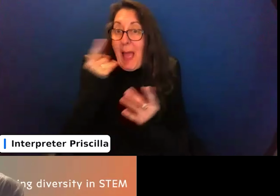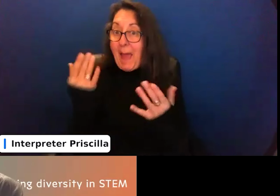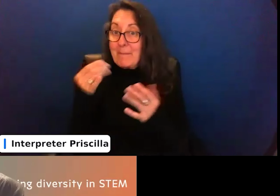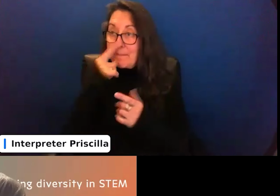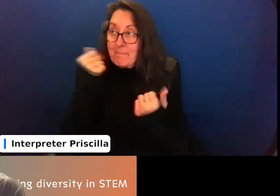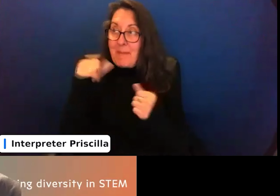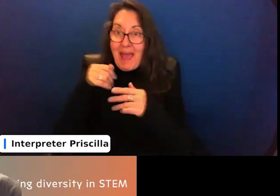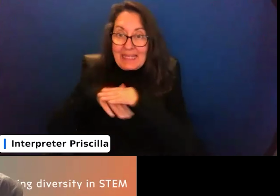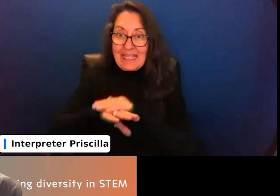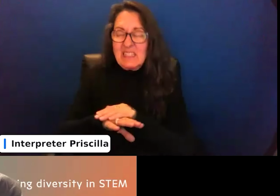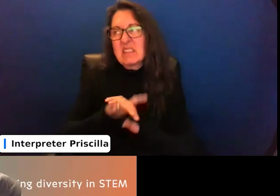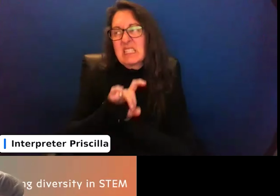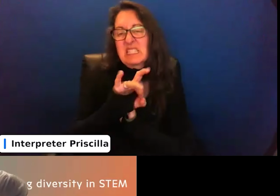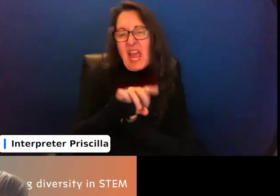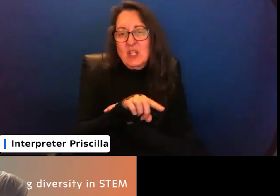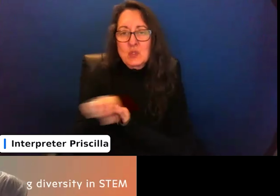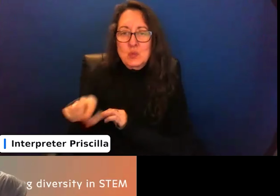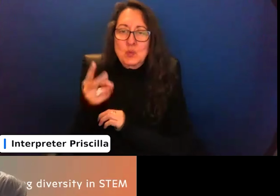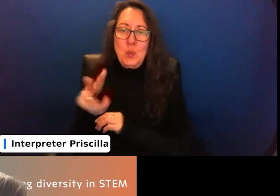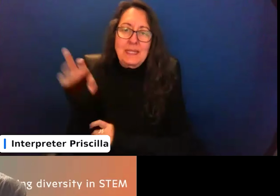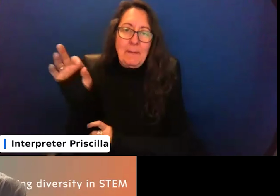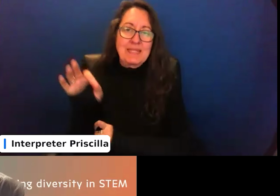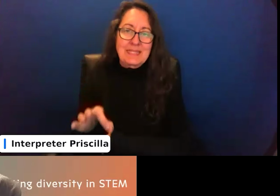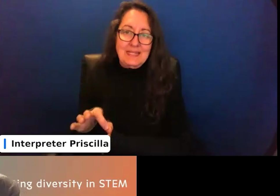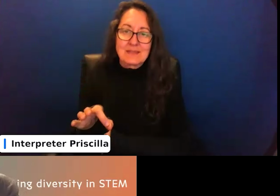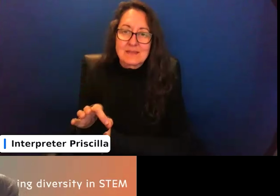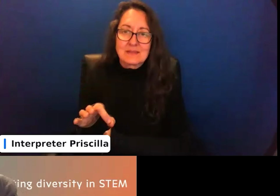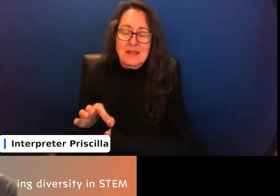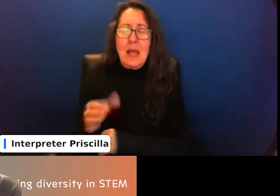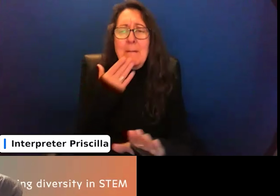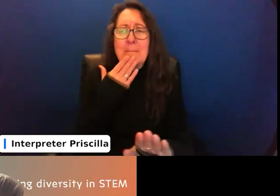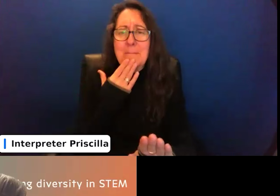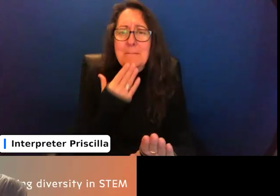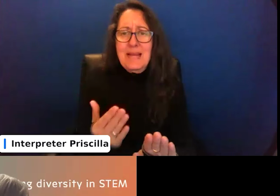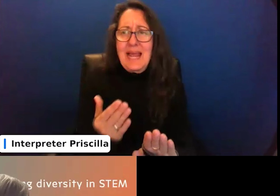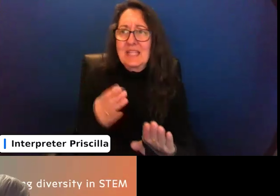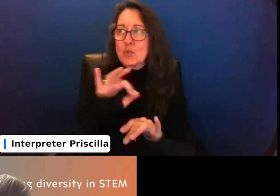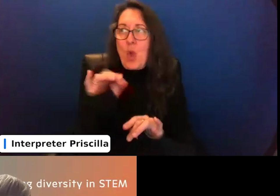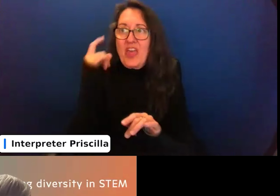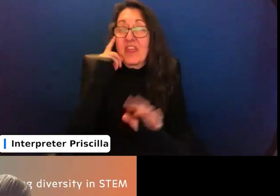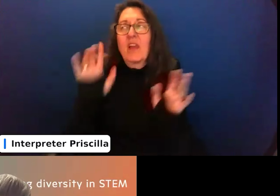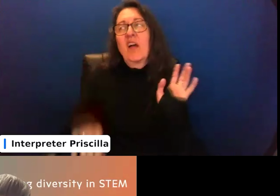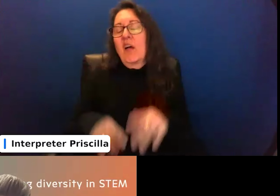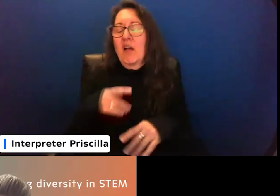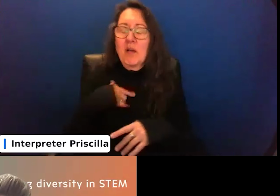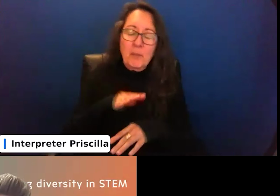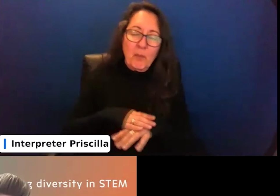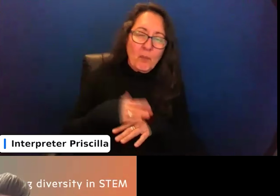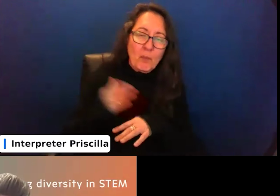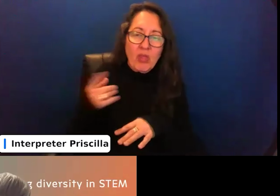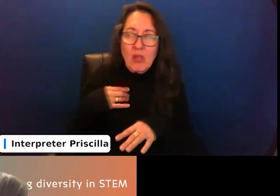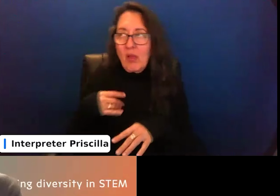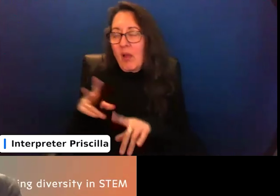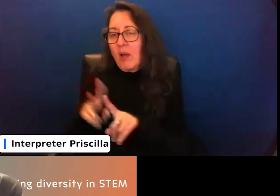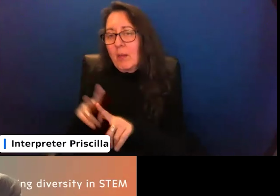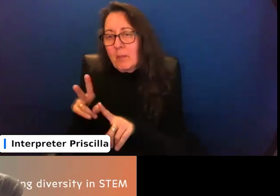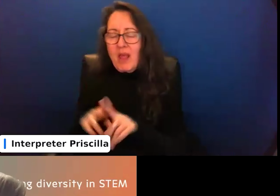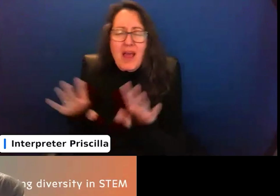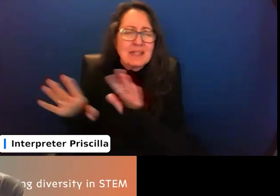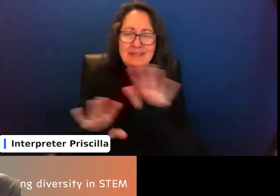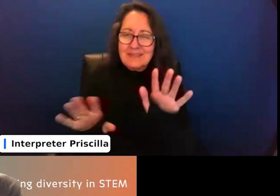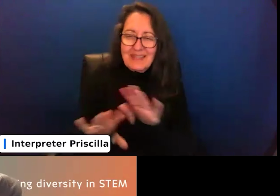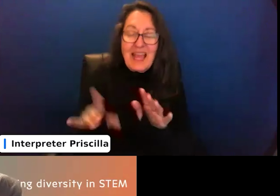applying. Please don't let that stop you from applying. We would encourage anybody that meets all